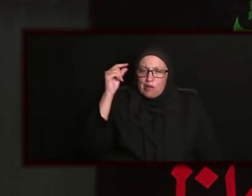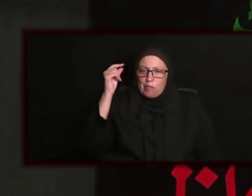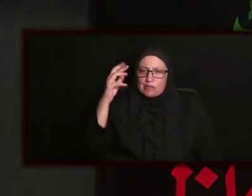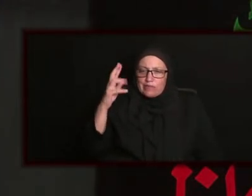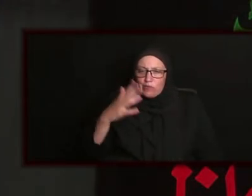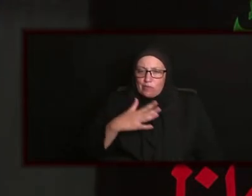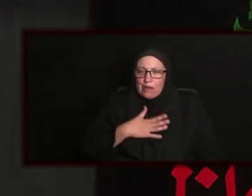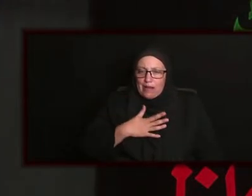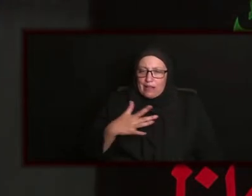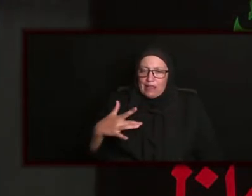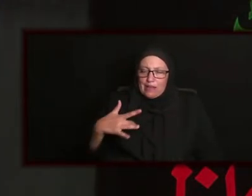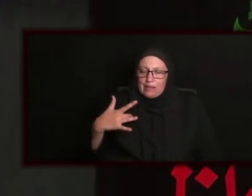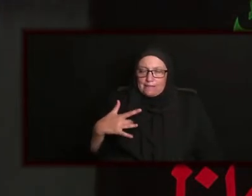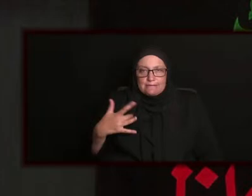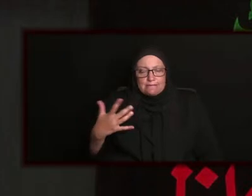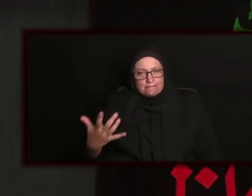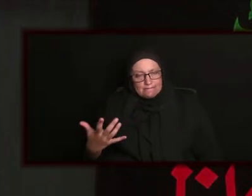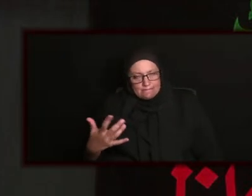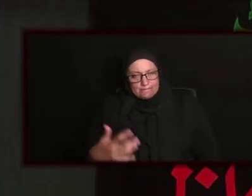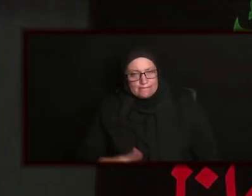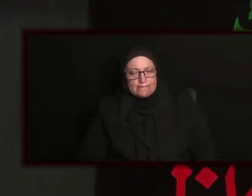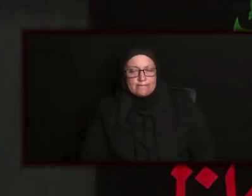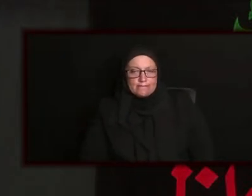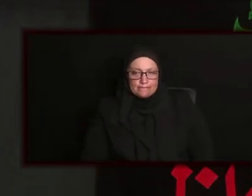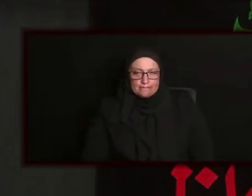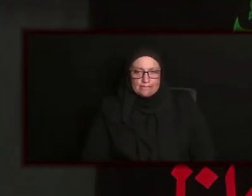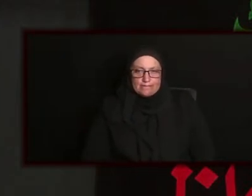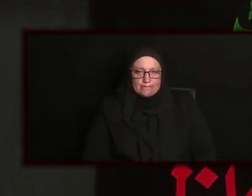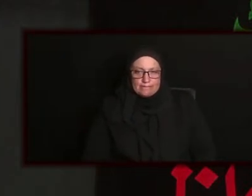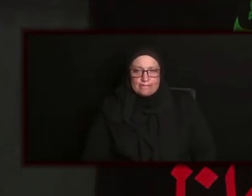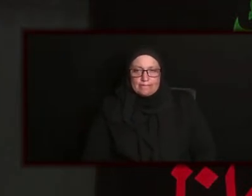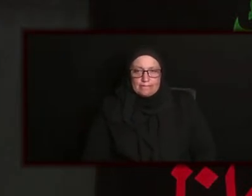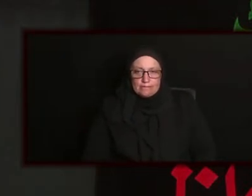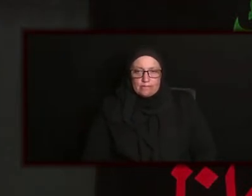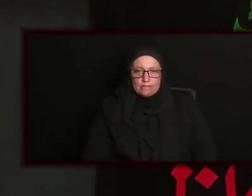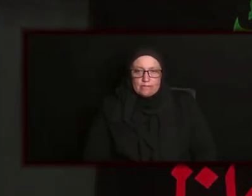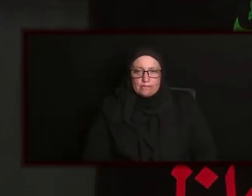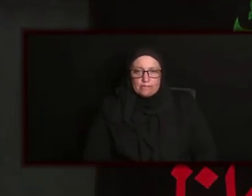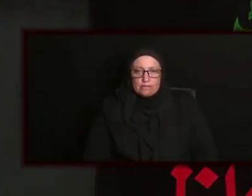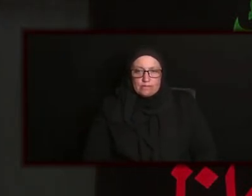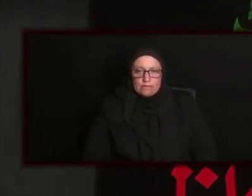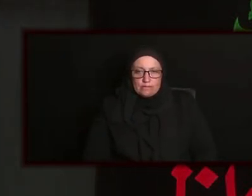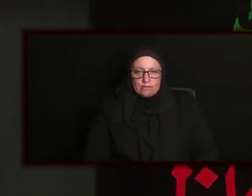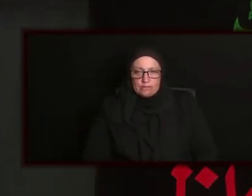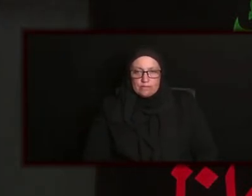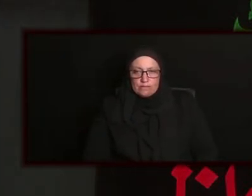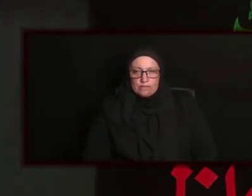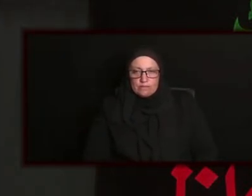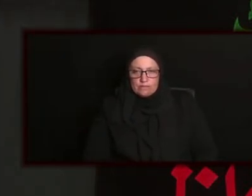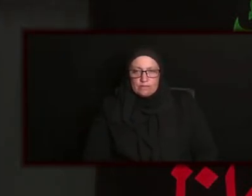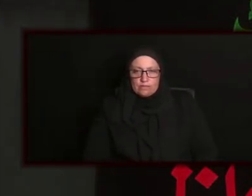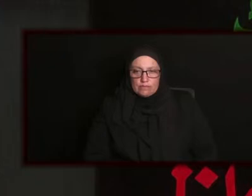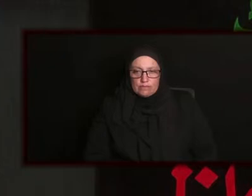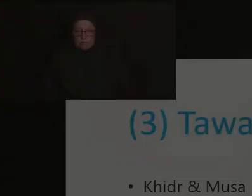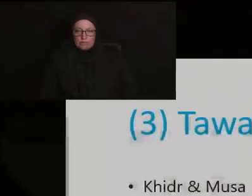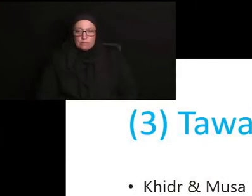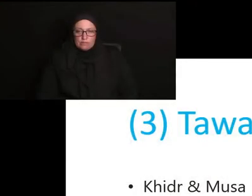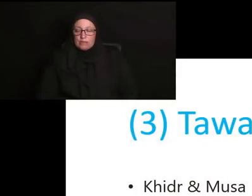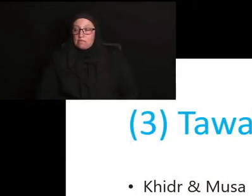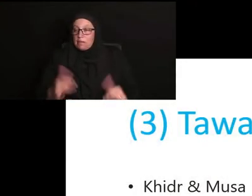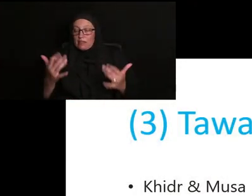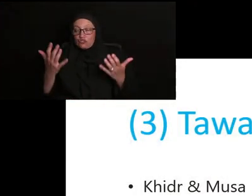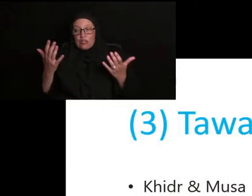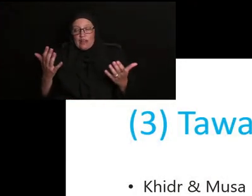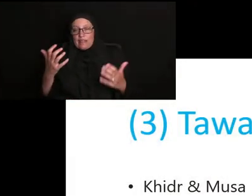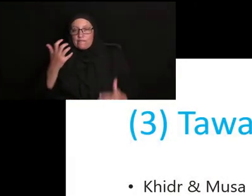going. And there's no time to get into these details. Maybe in the future, or maybe